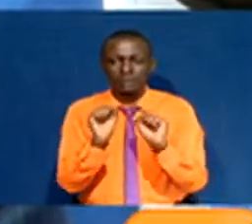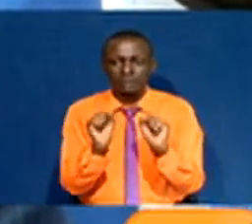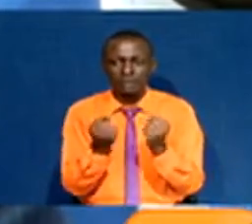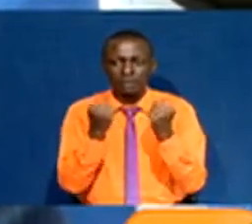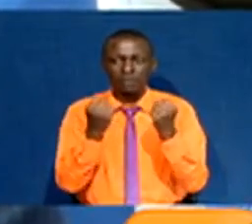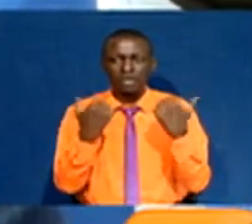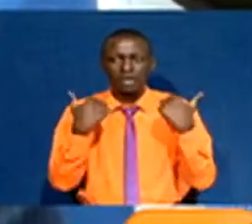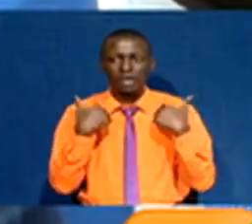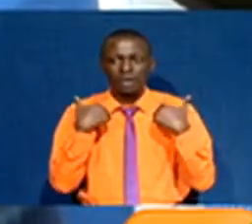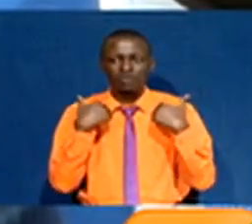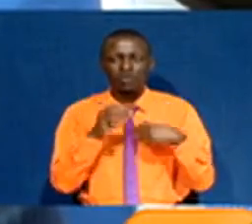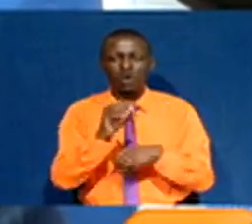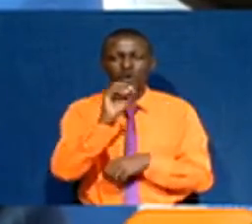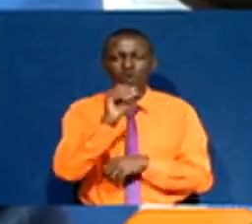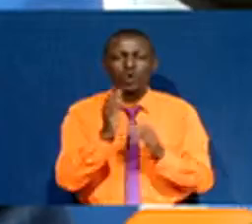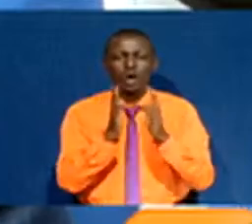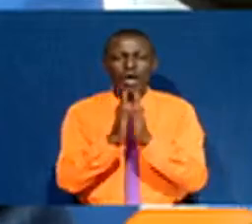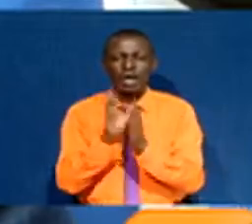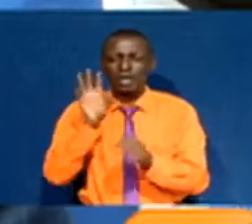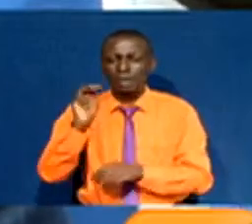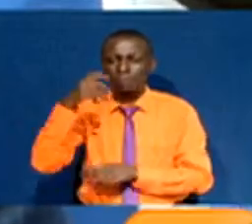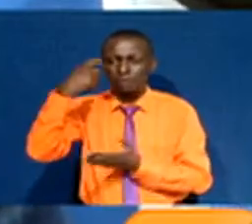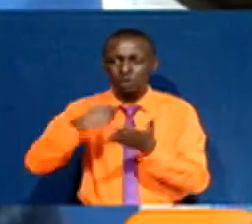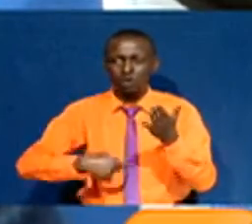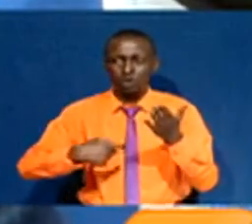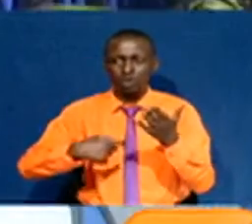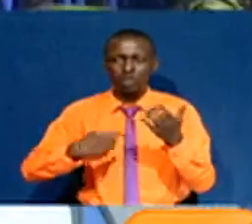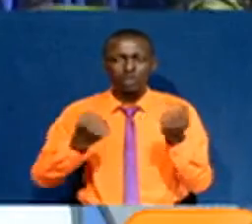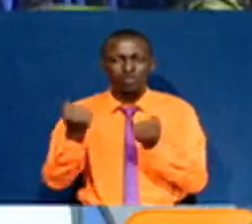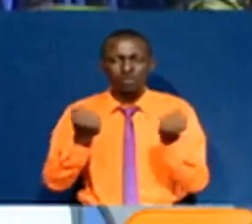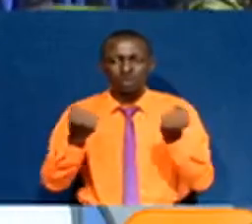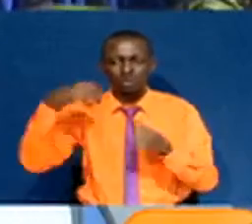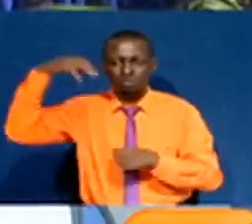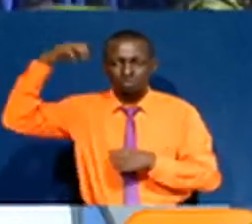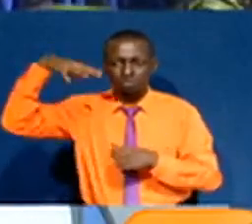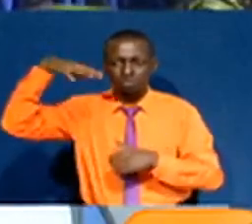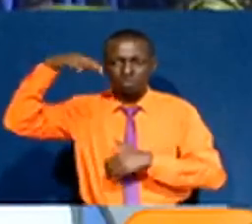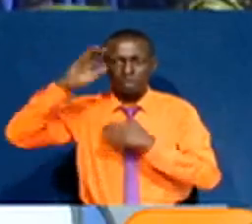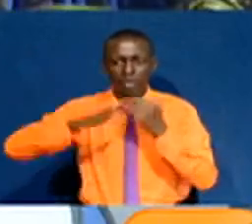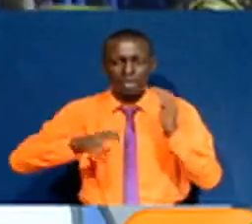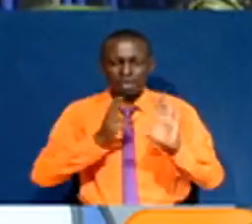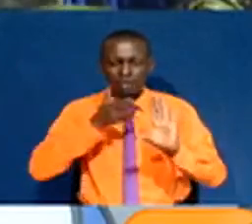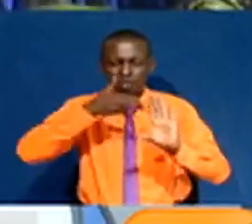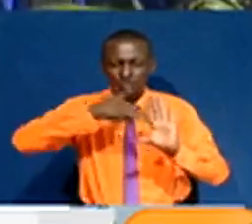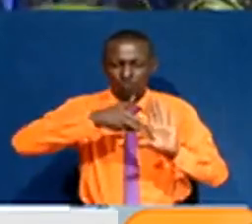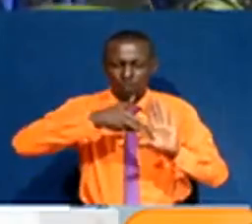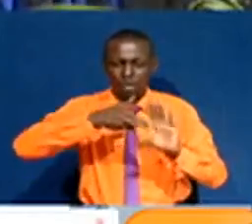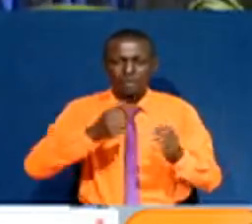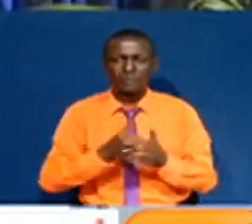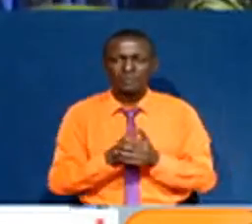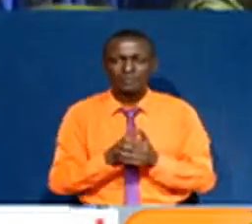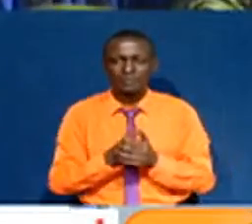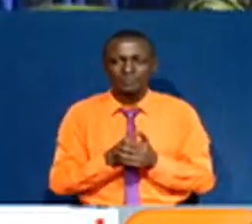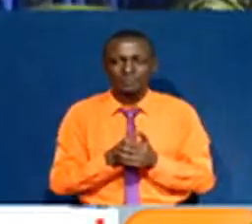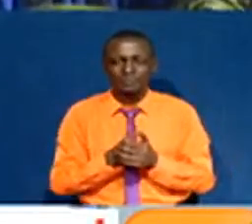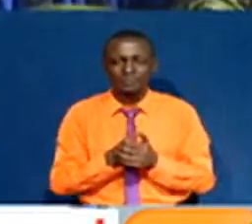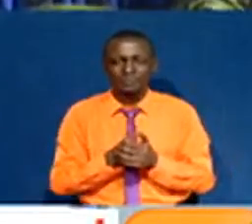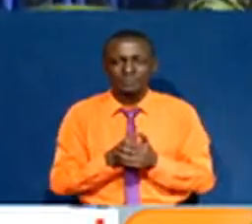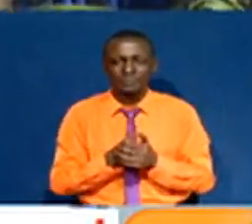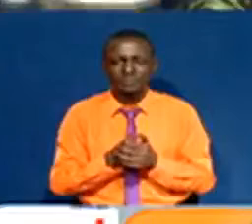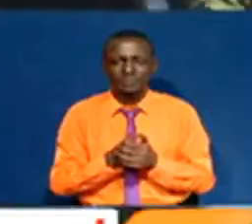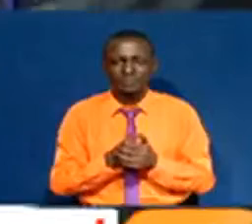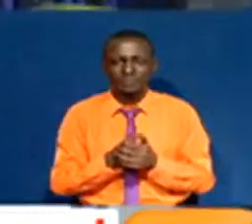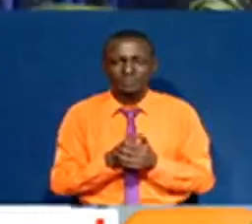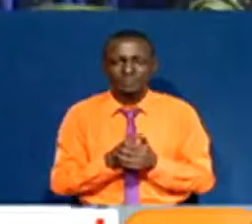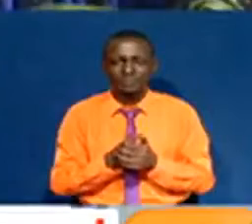O&M costs when you're using e-mobility as opposed to fossil fuel. Having a preferential tariff, and especially a time of use tariff, is much better.